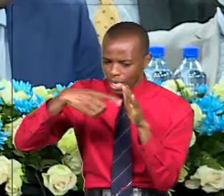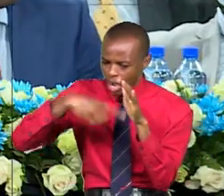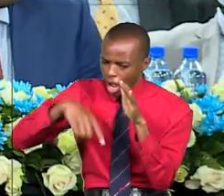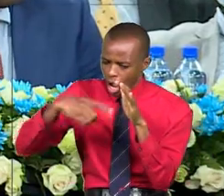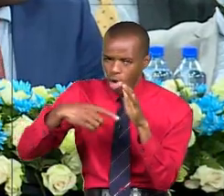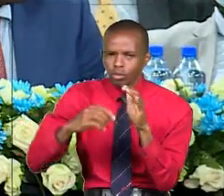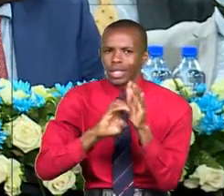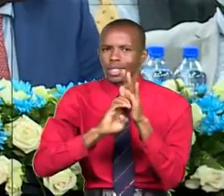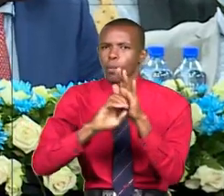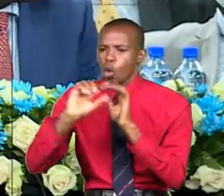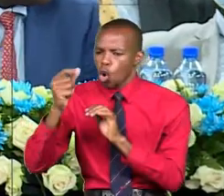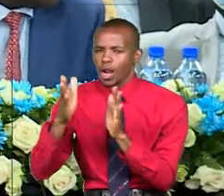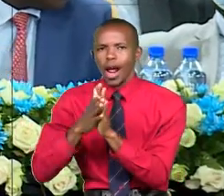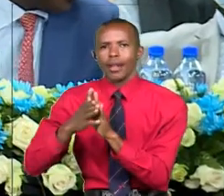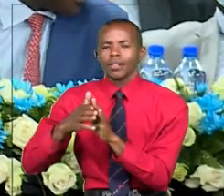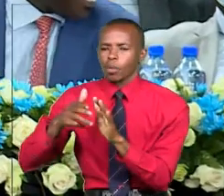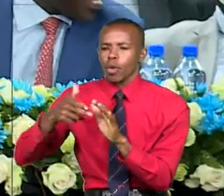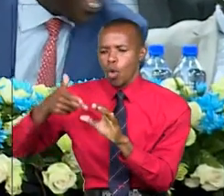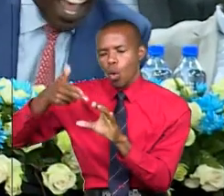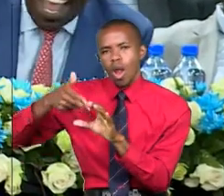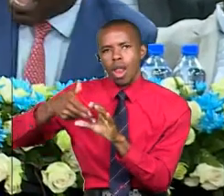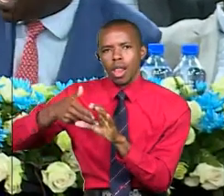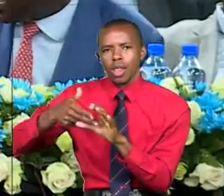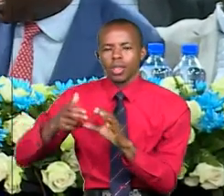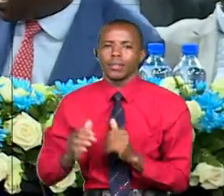kama gold na oil.